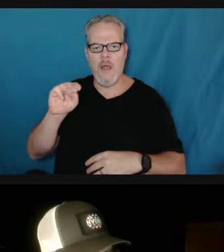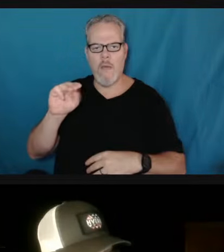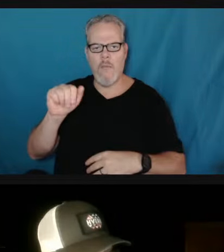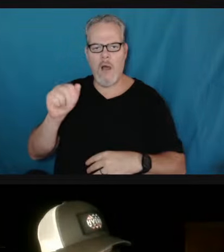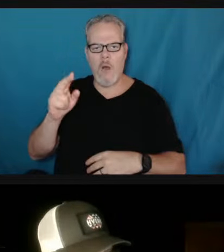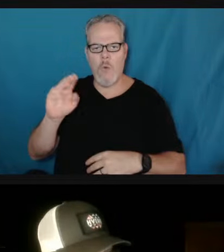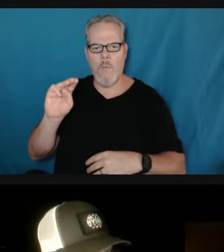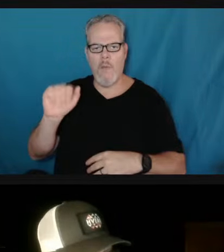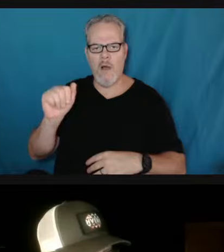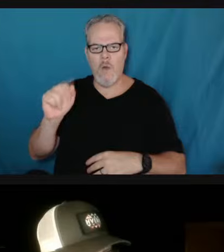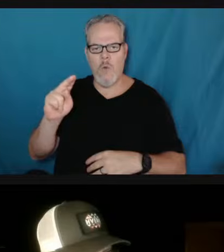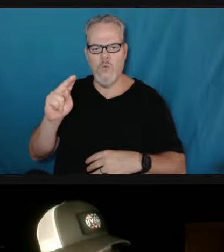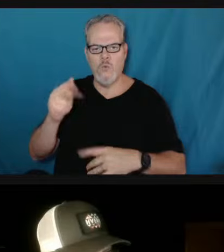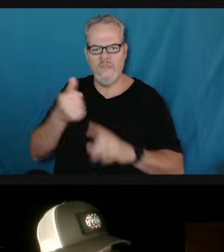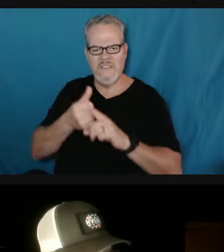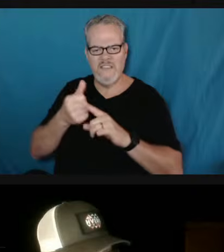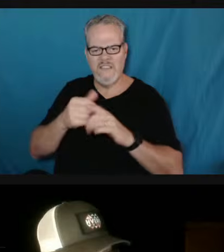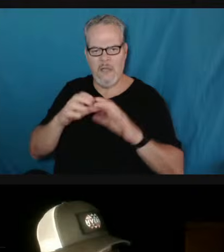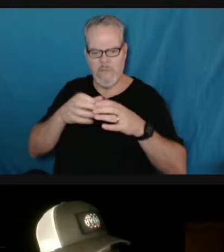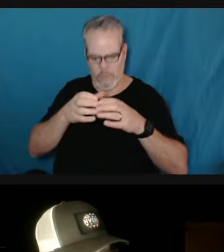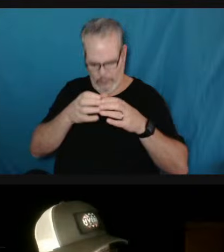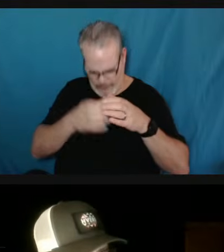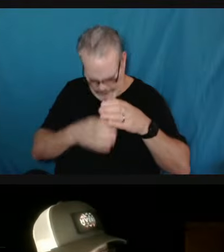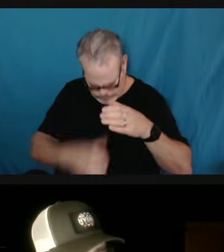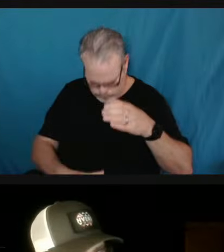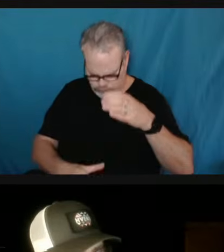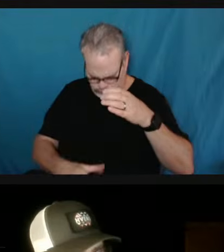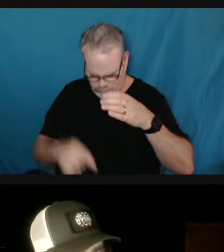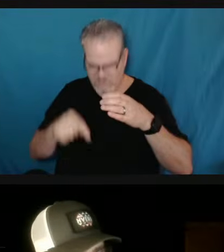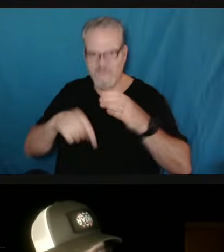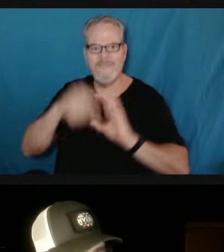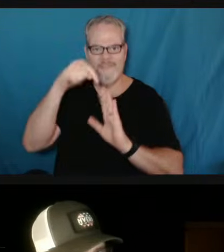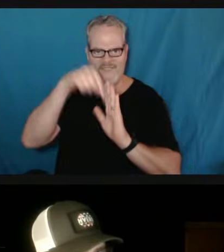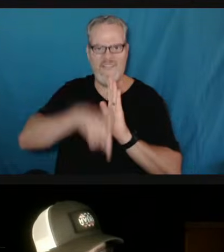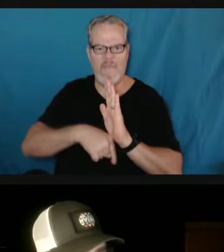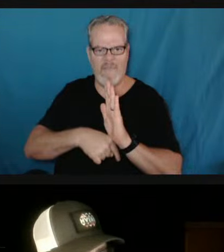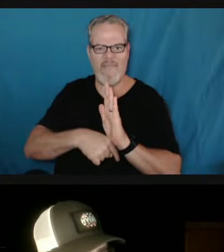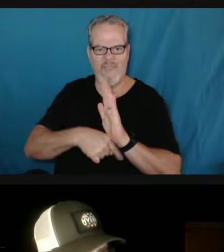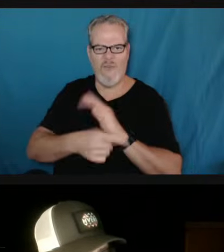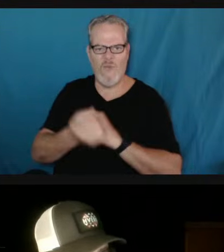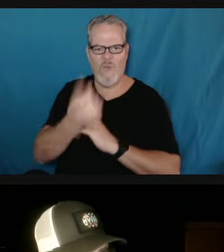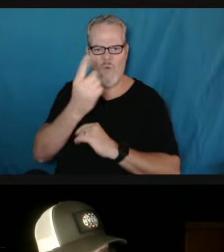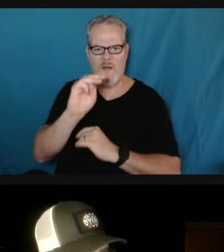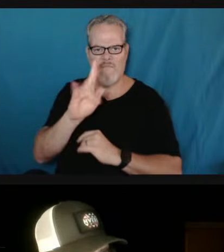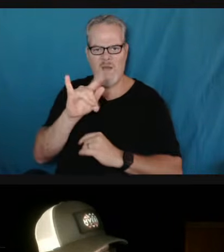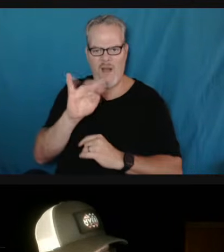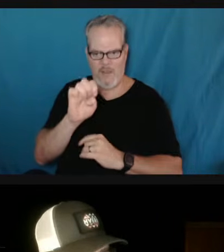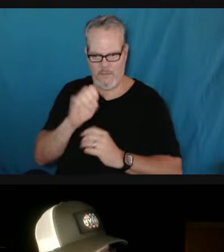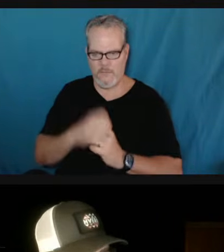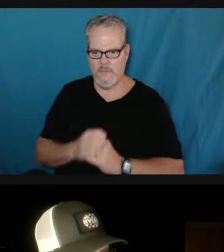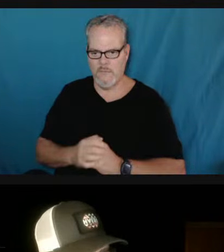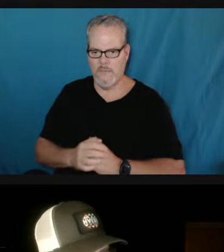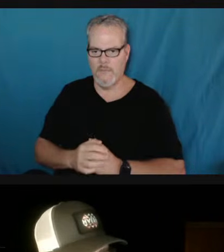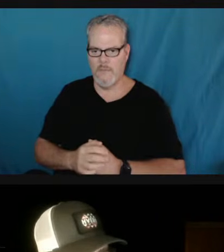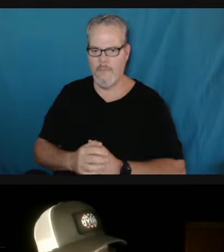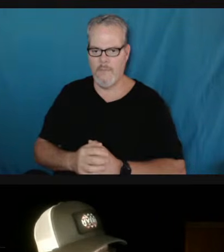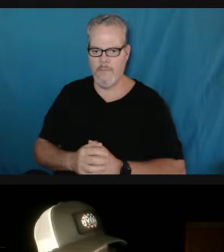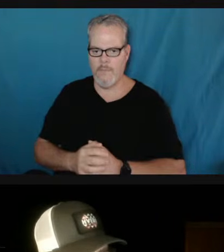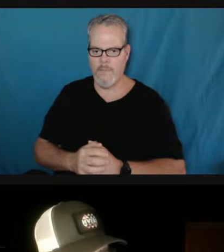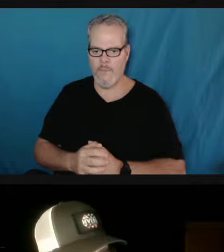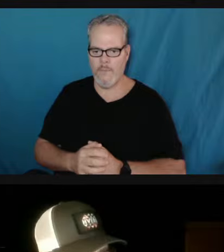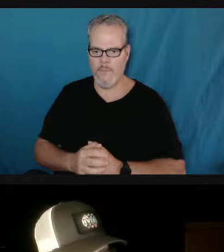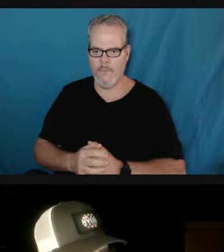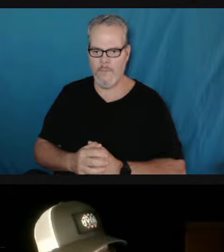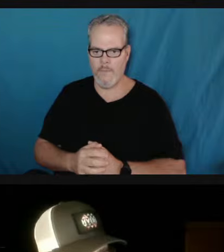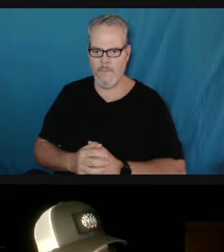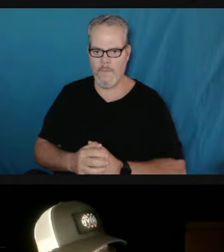watch on this before. It goes back to the 2023 eruption. And so here was